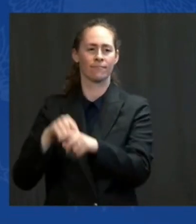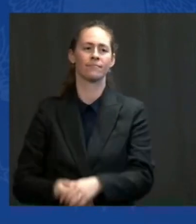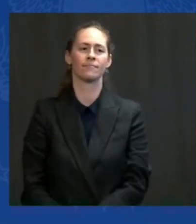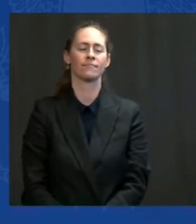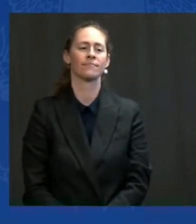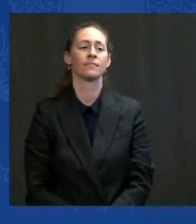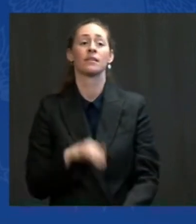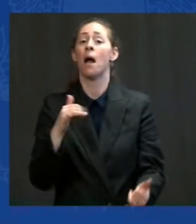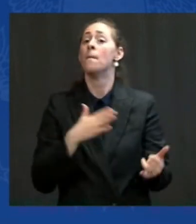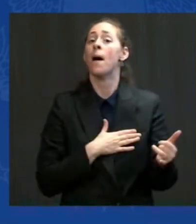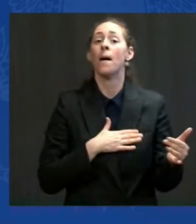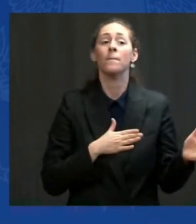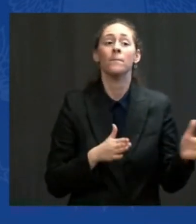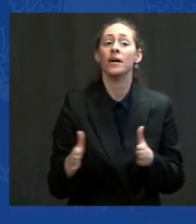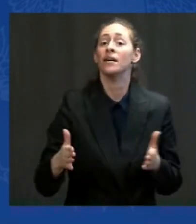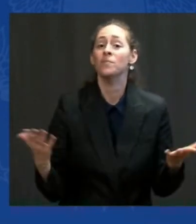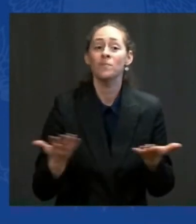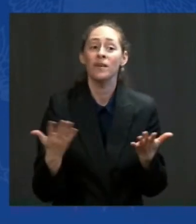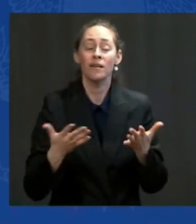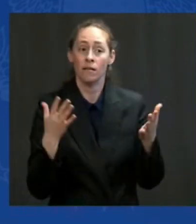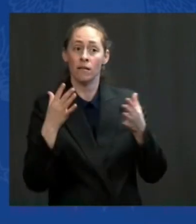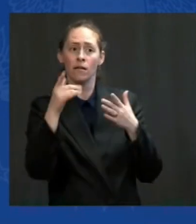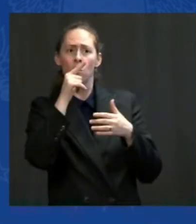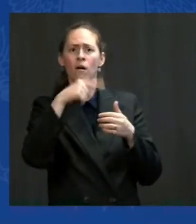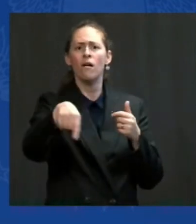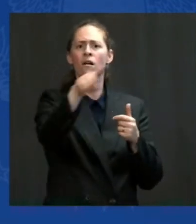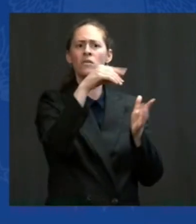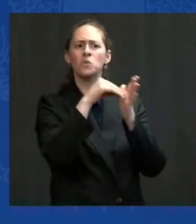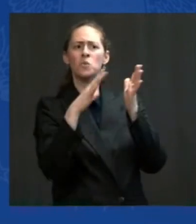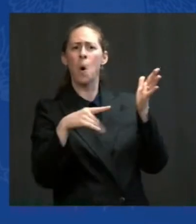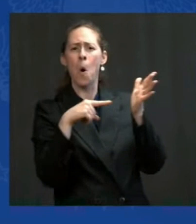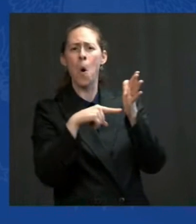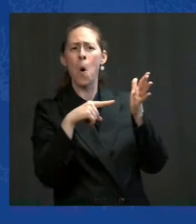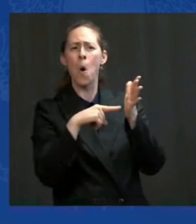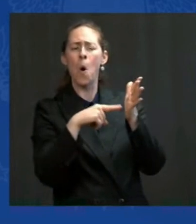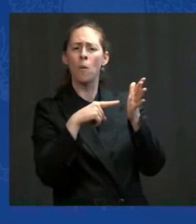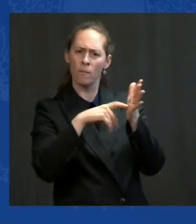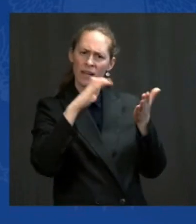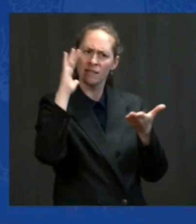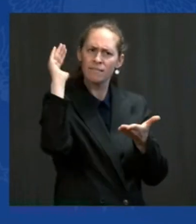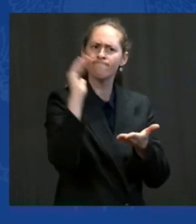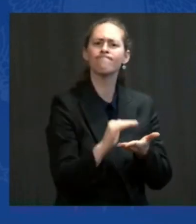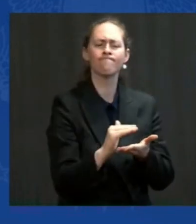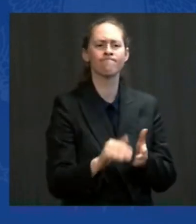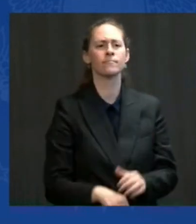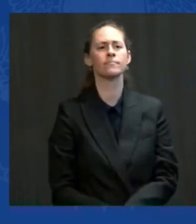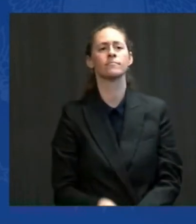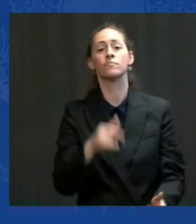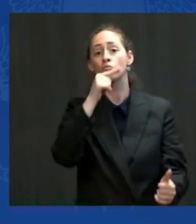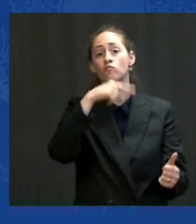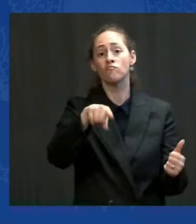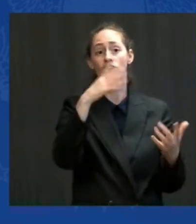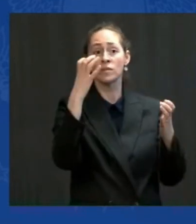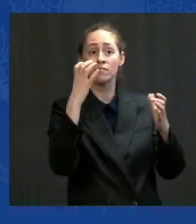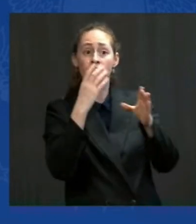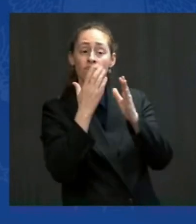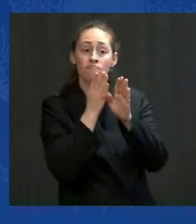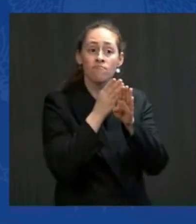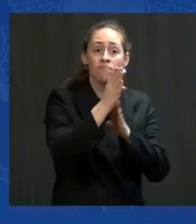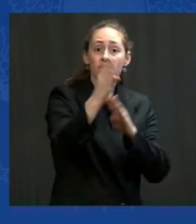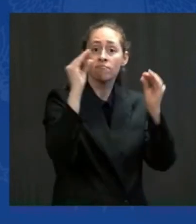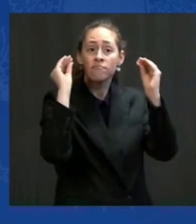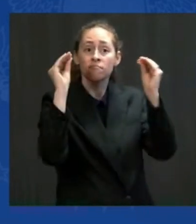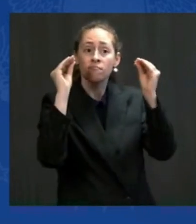teachers, double the size of annual federal scholarships for future teachers. We'll also support $100 billion